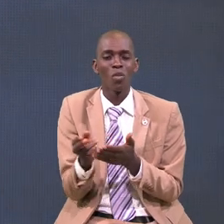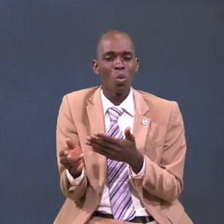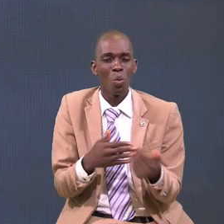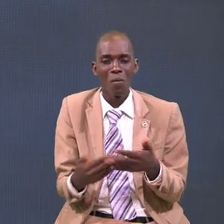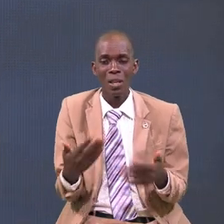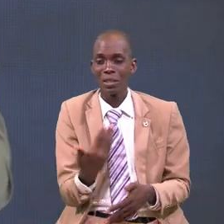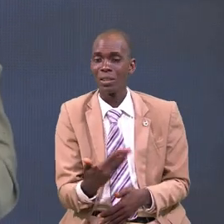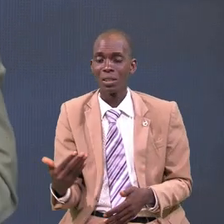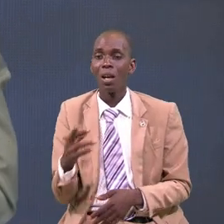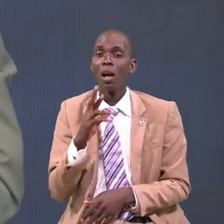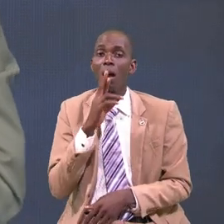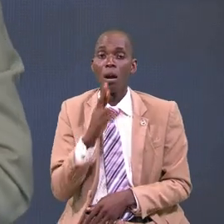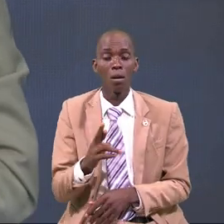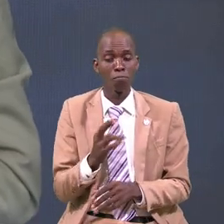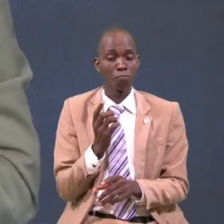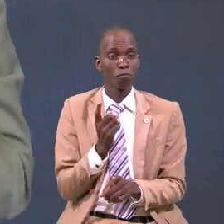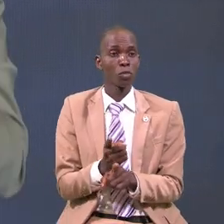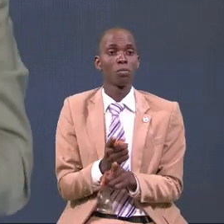whatsoever things are just,